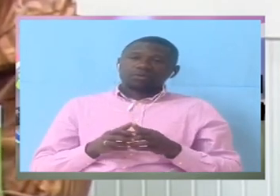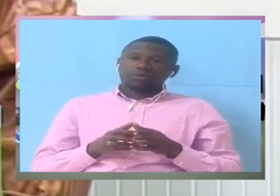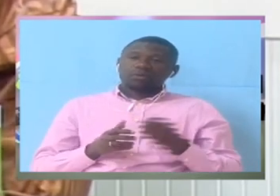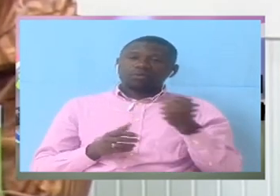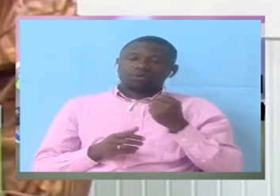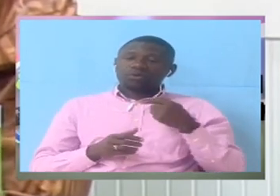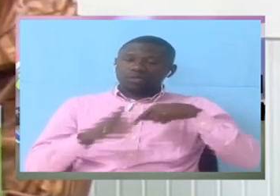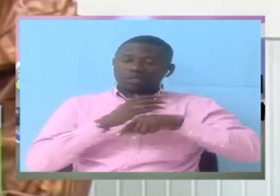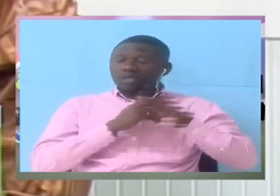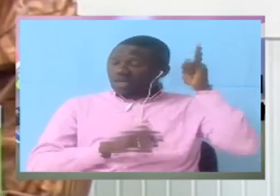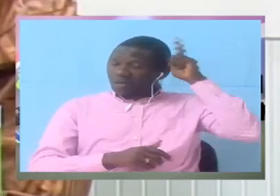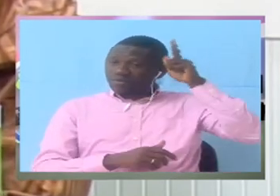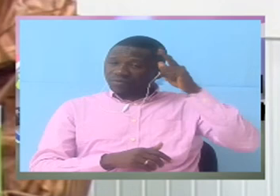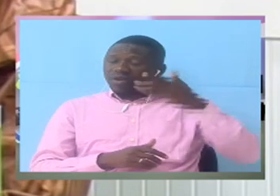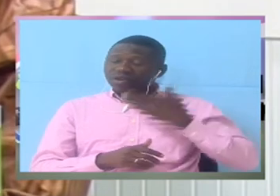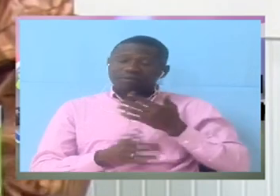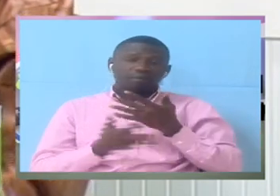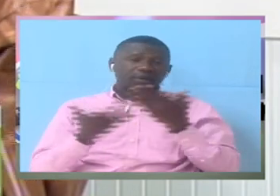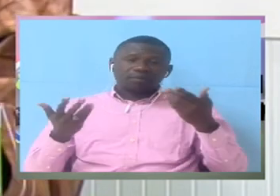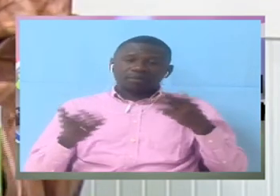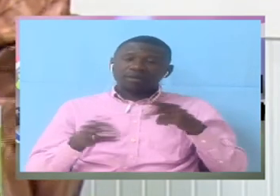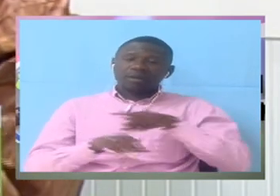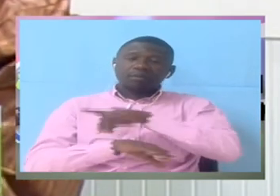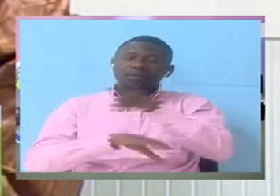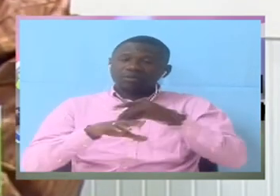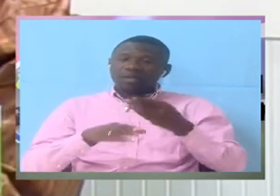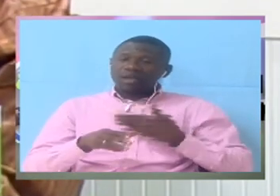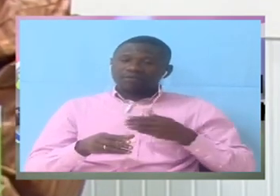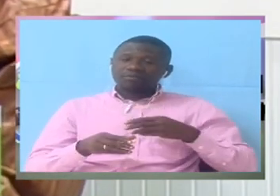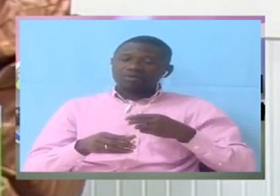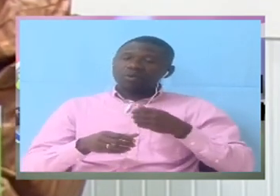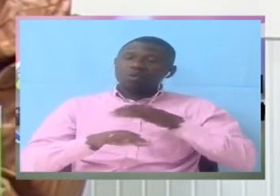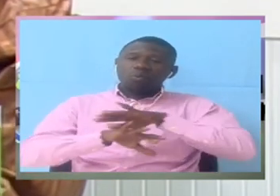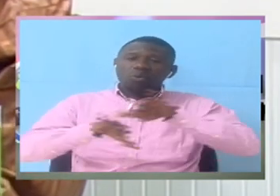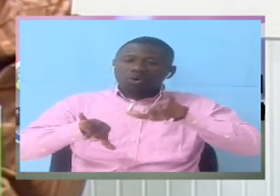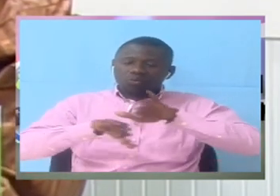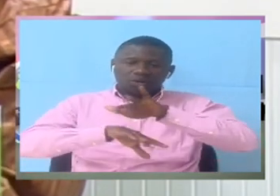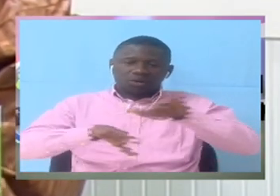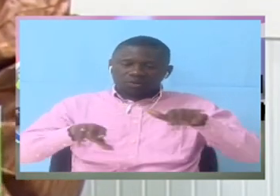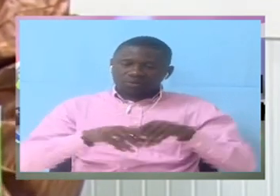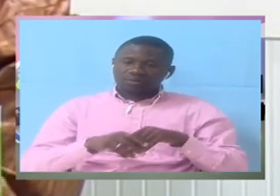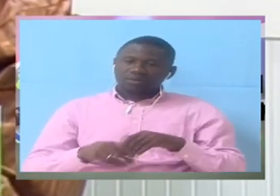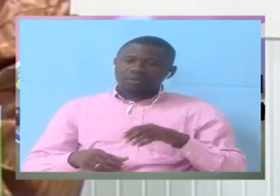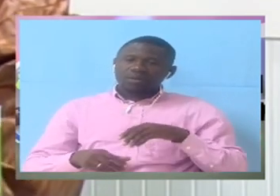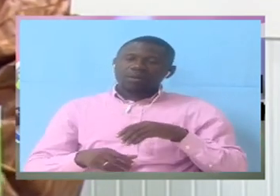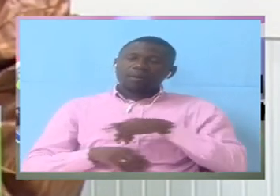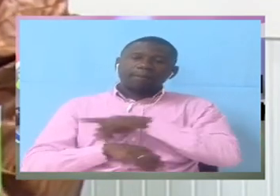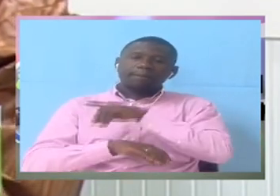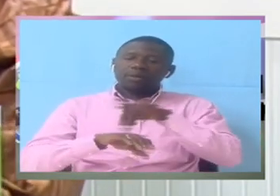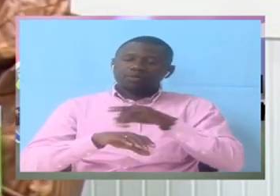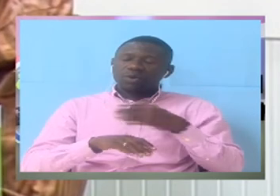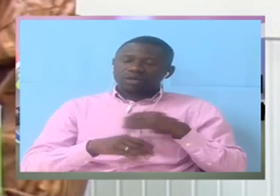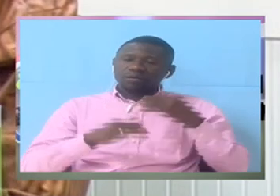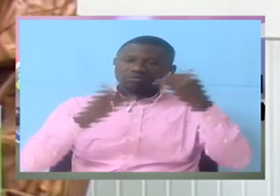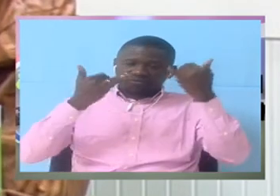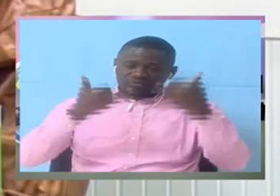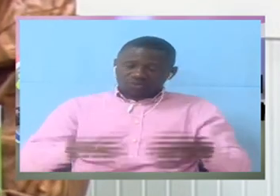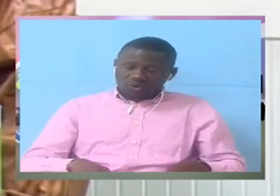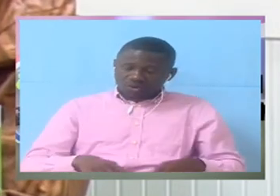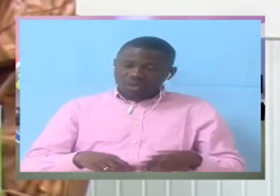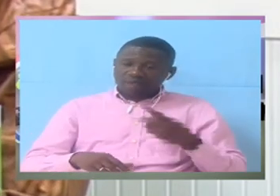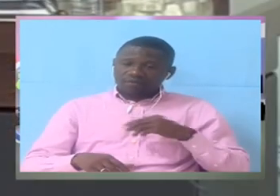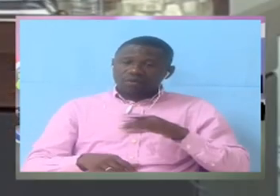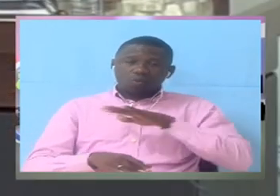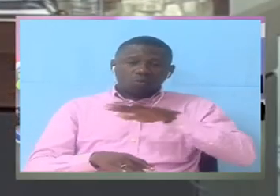sangol. Because in Liberia you have many swamps, a lot of water. Where it falls down, ning jie be jabu ka explode. If it